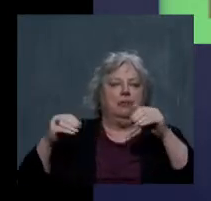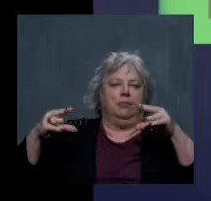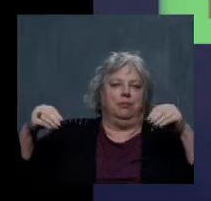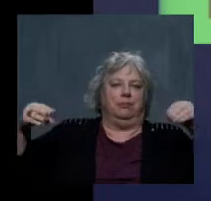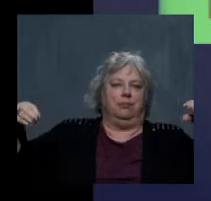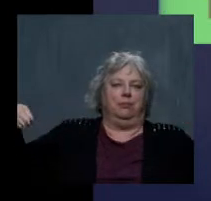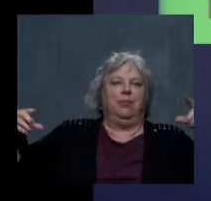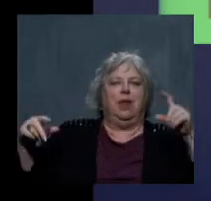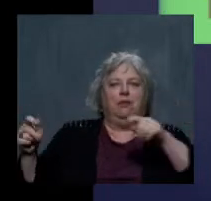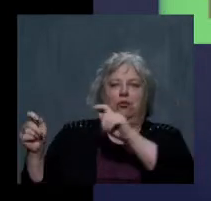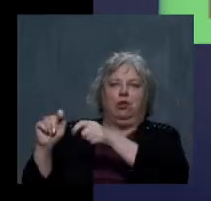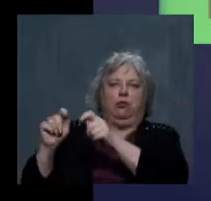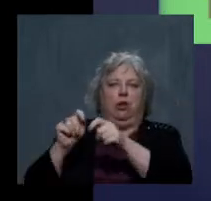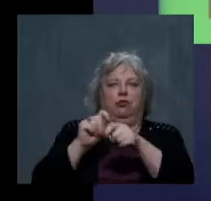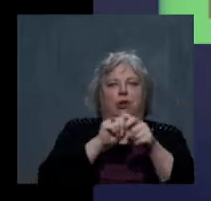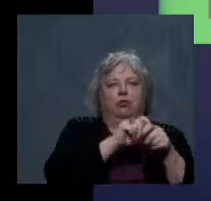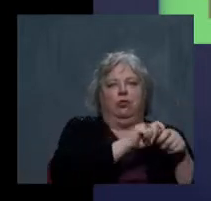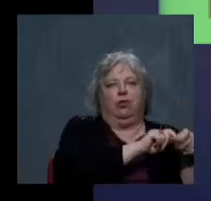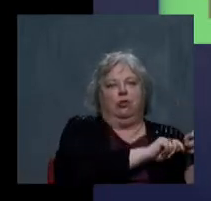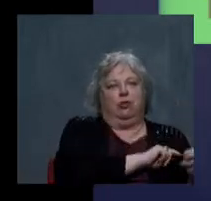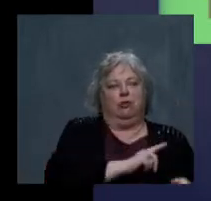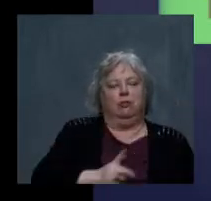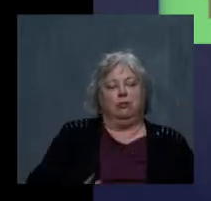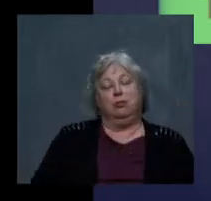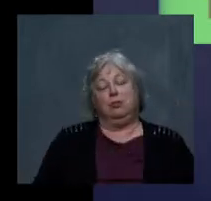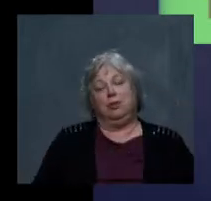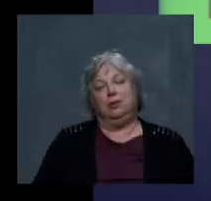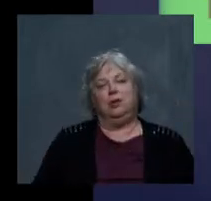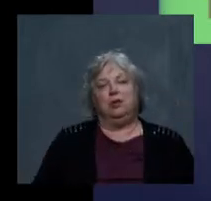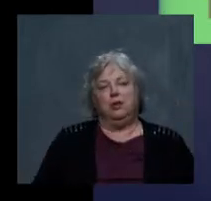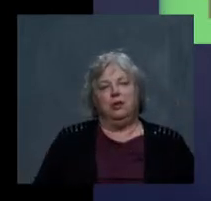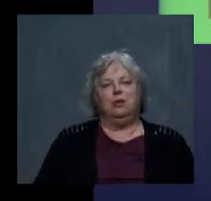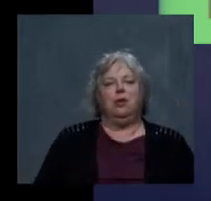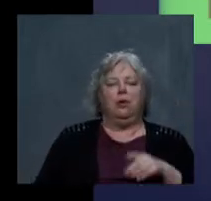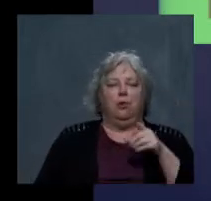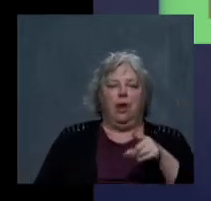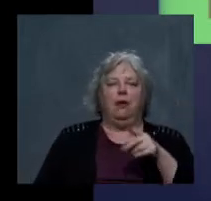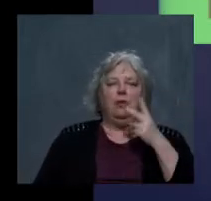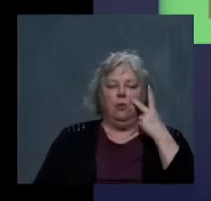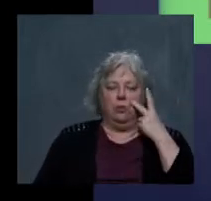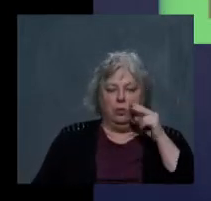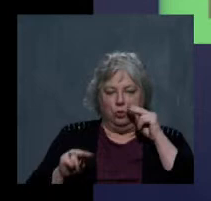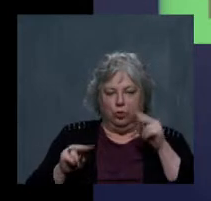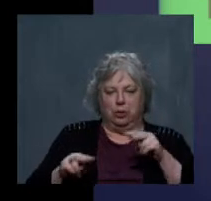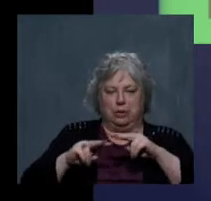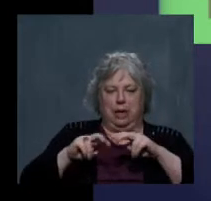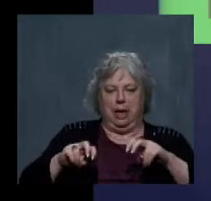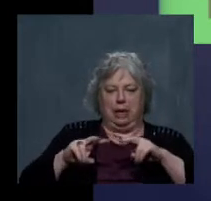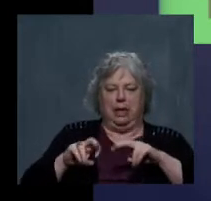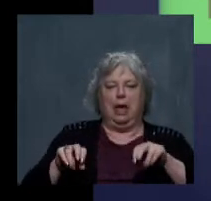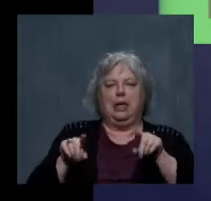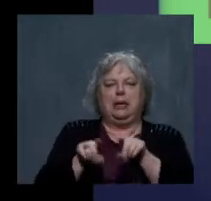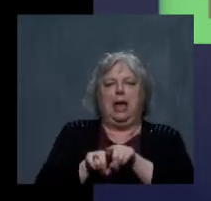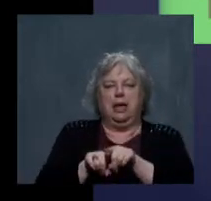make adjustments to one signal. So you need to look at this as a system, not just one intersection.